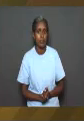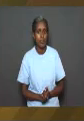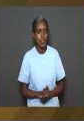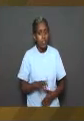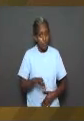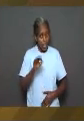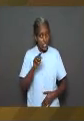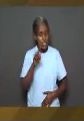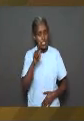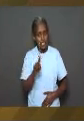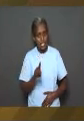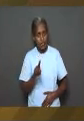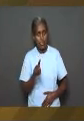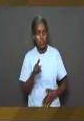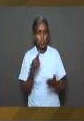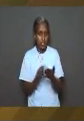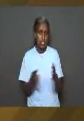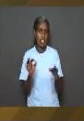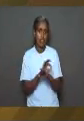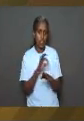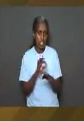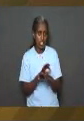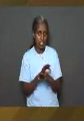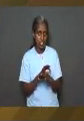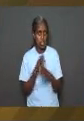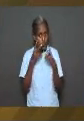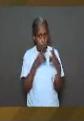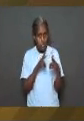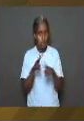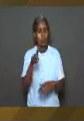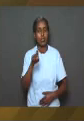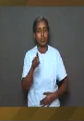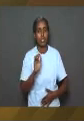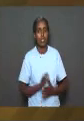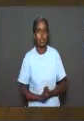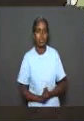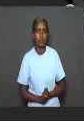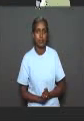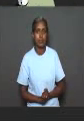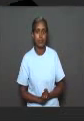Find the derivative of this function with respect to x.